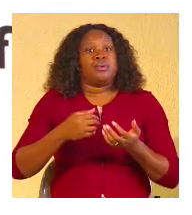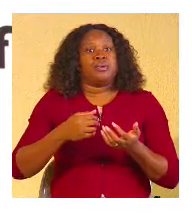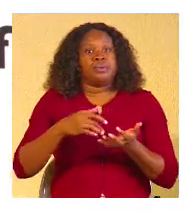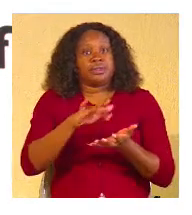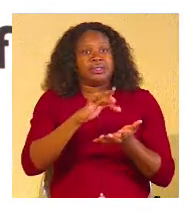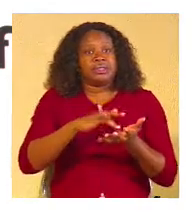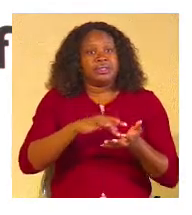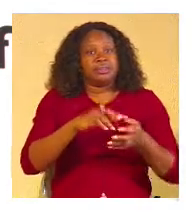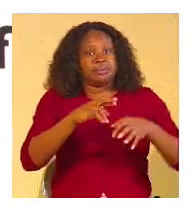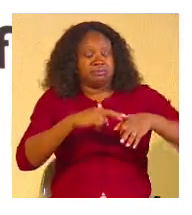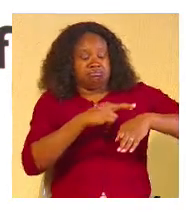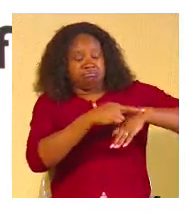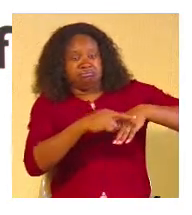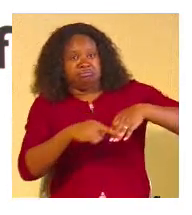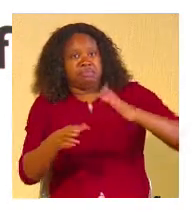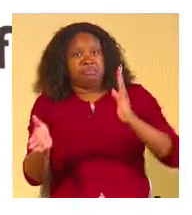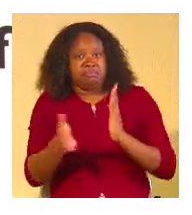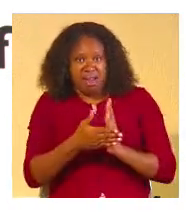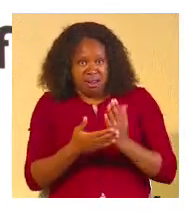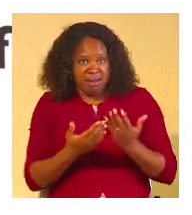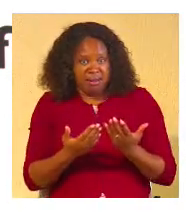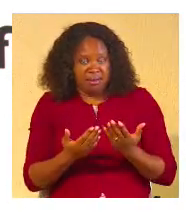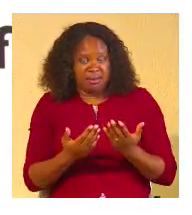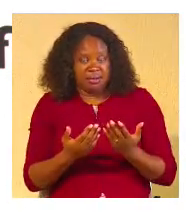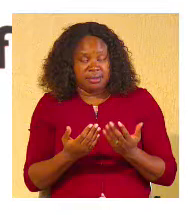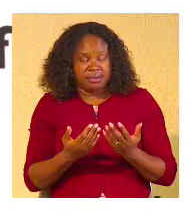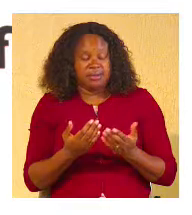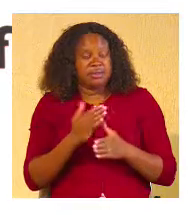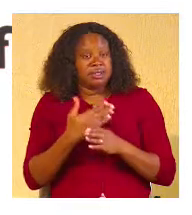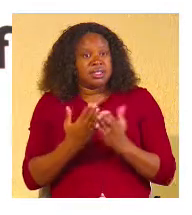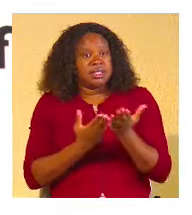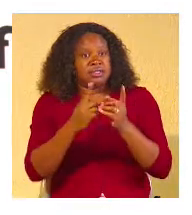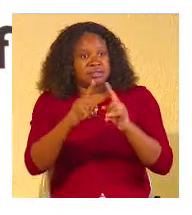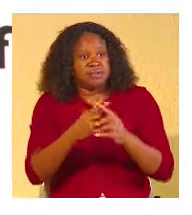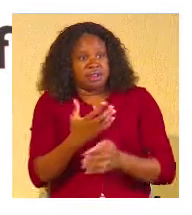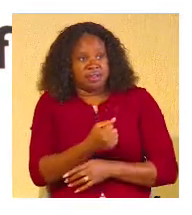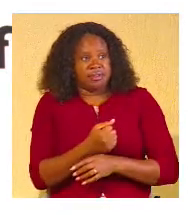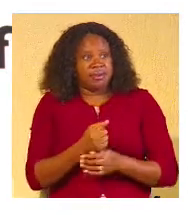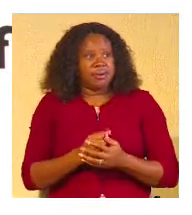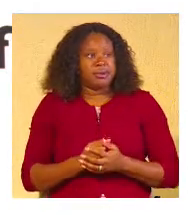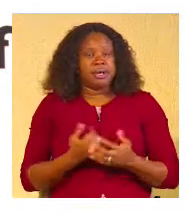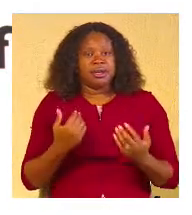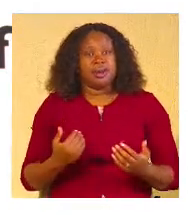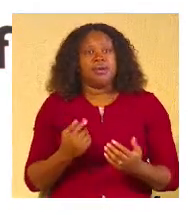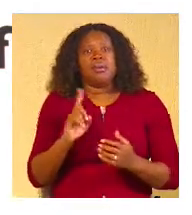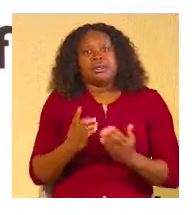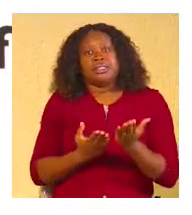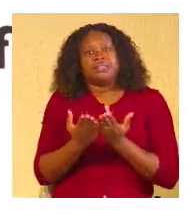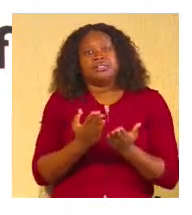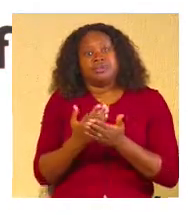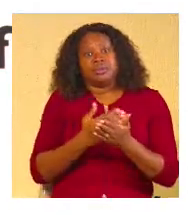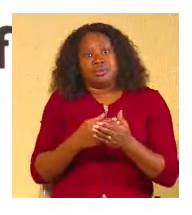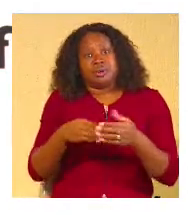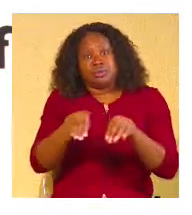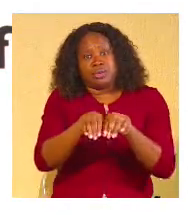that used to provide that psychosocial support for the youth. Maybe just to take you through what services we used to render